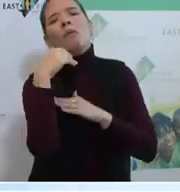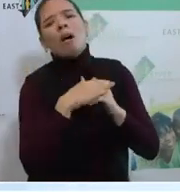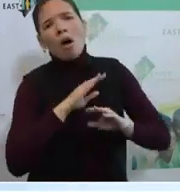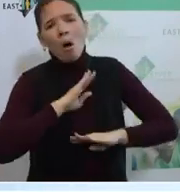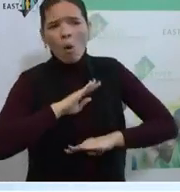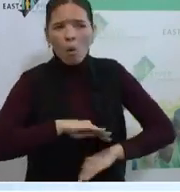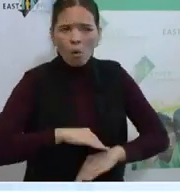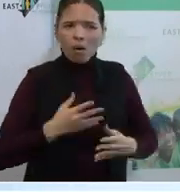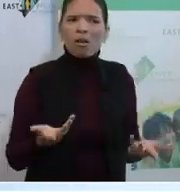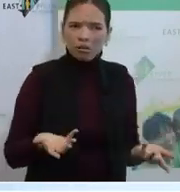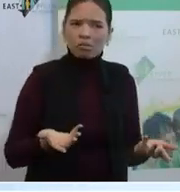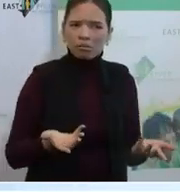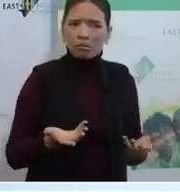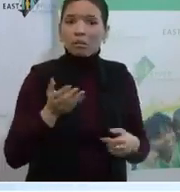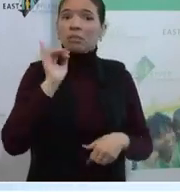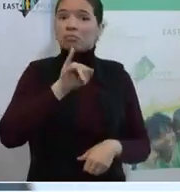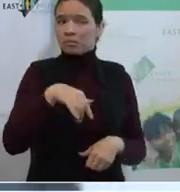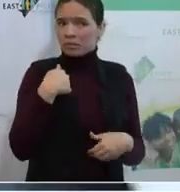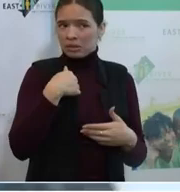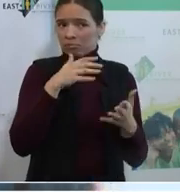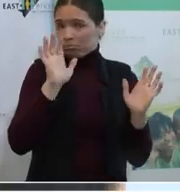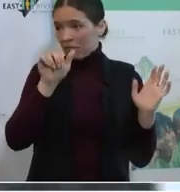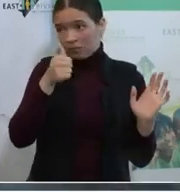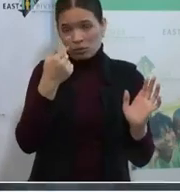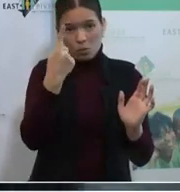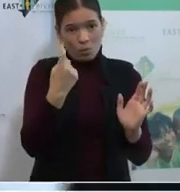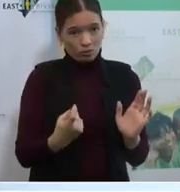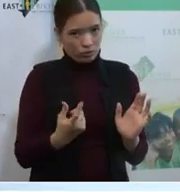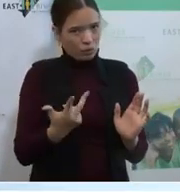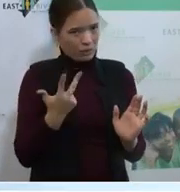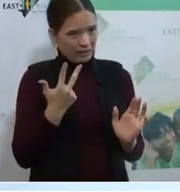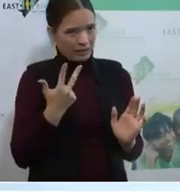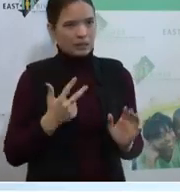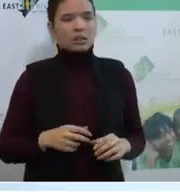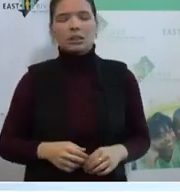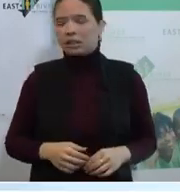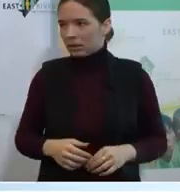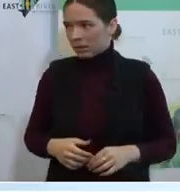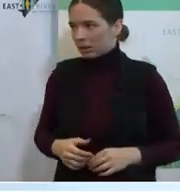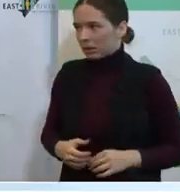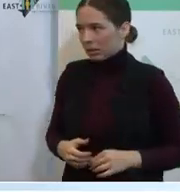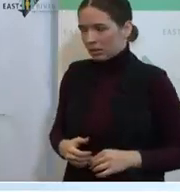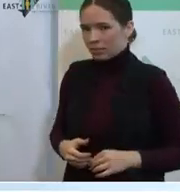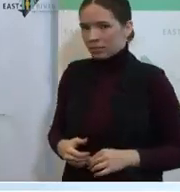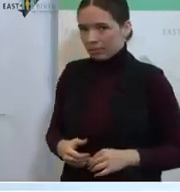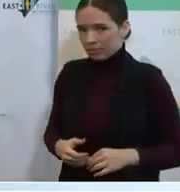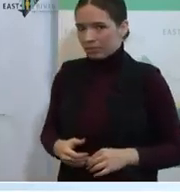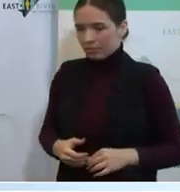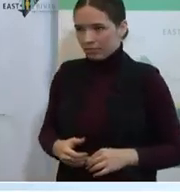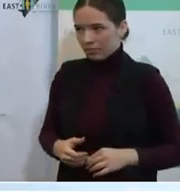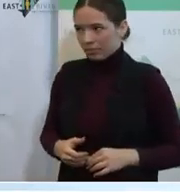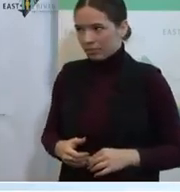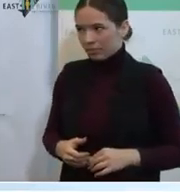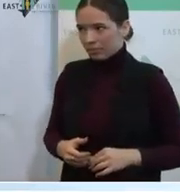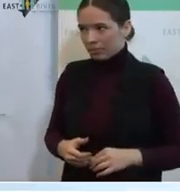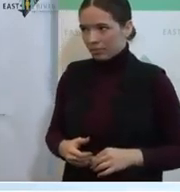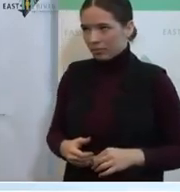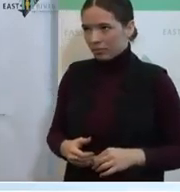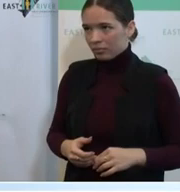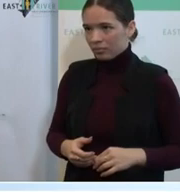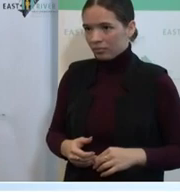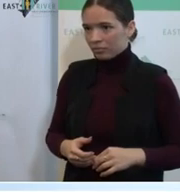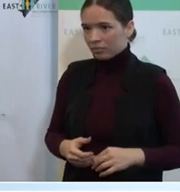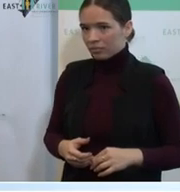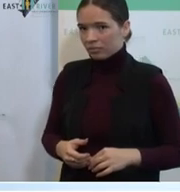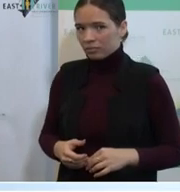we'll wrap. There's a question here and question here and question here. Yes, sir. What are some assessments we can